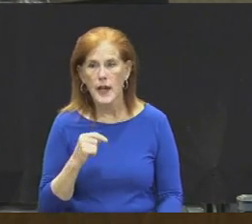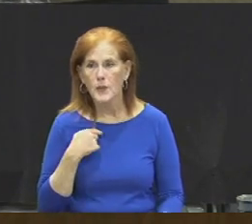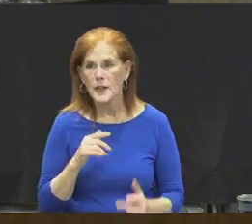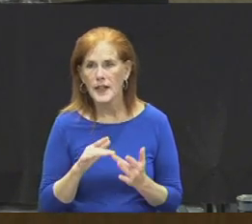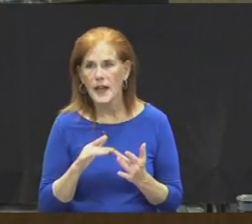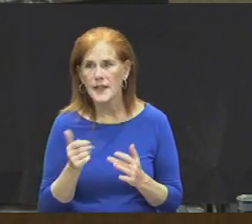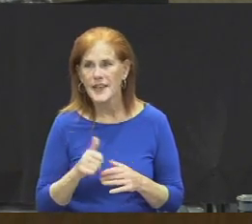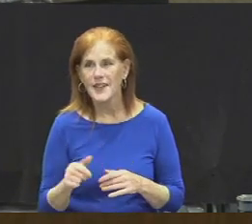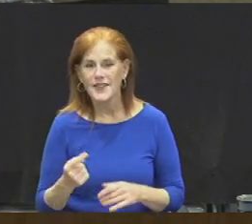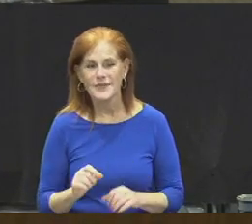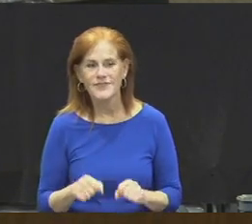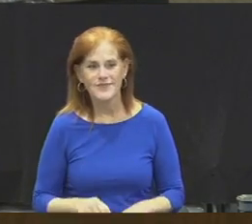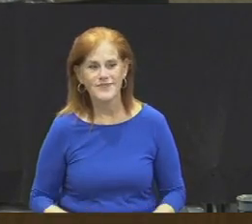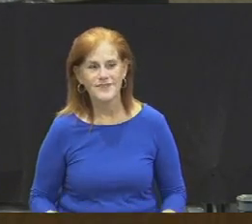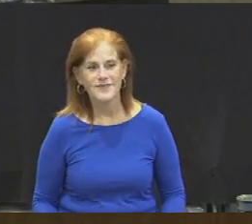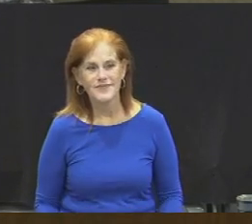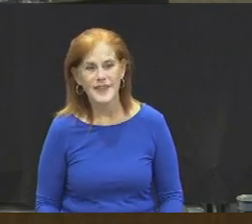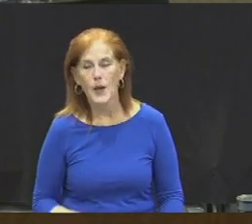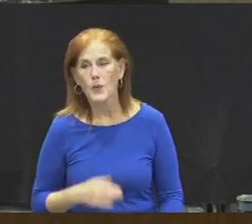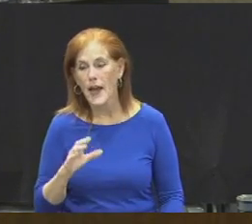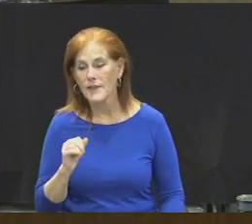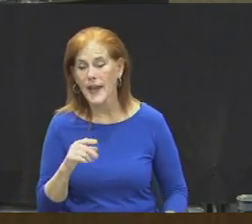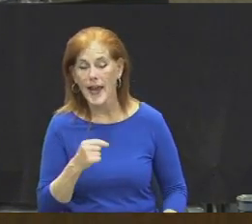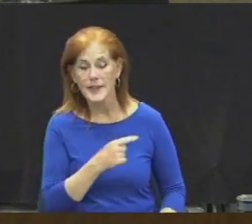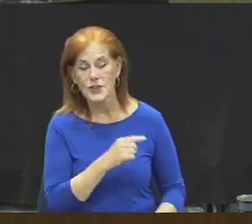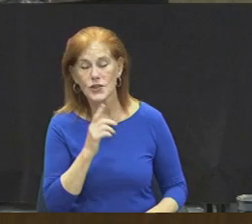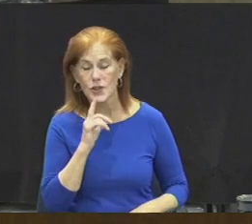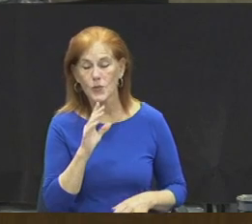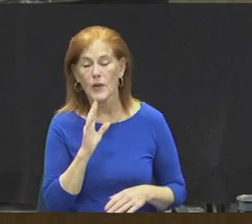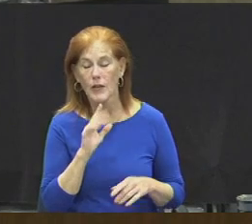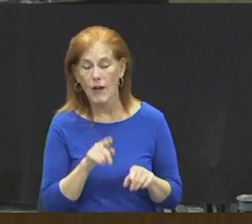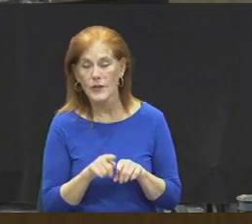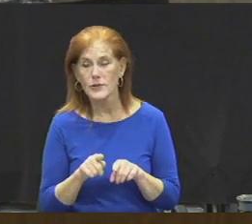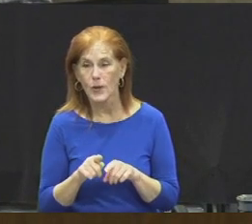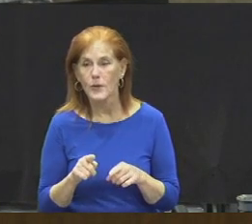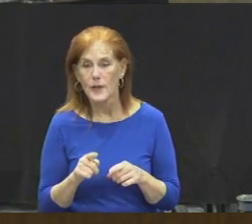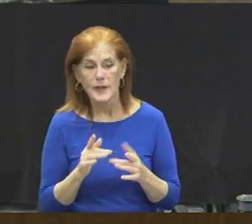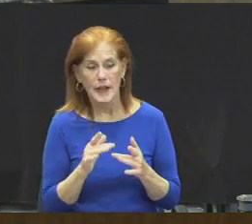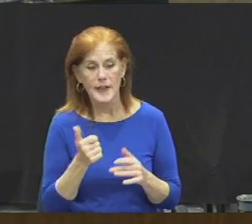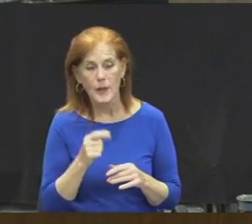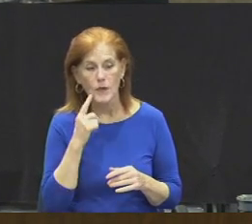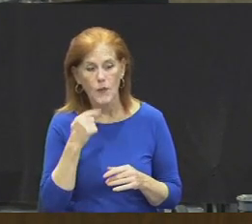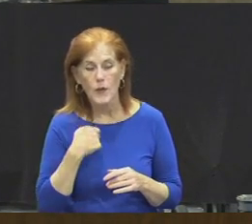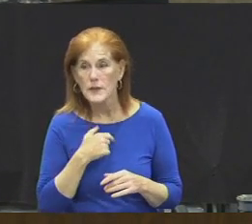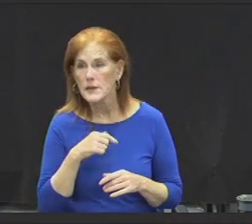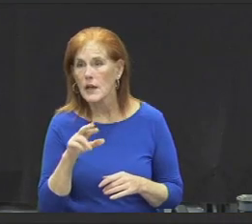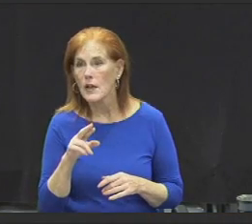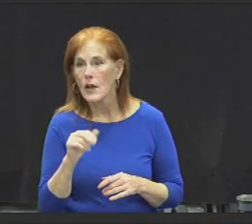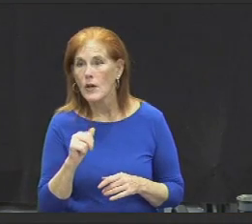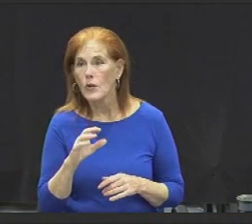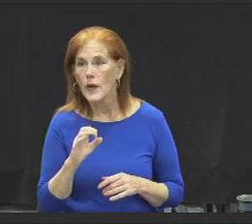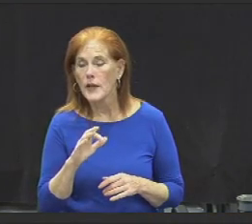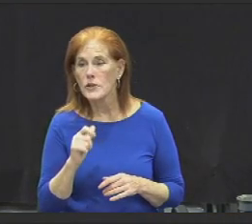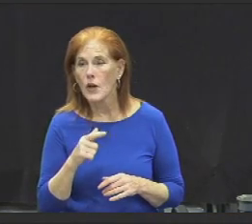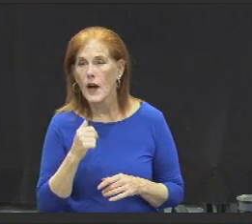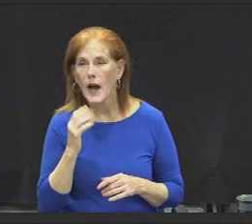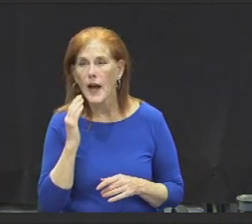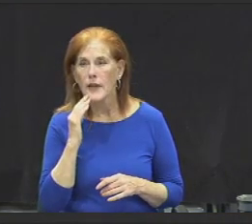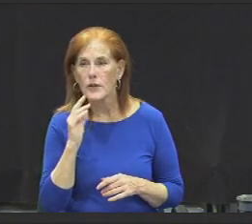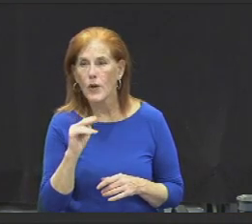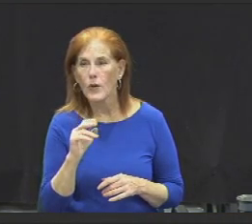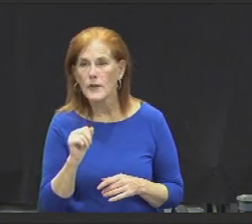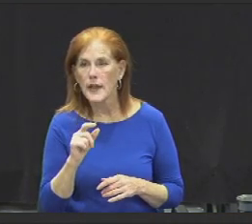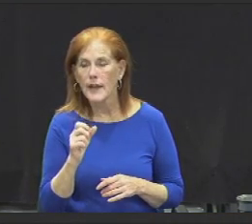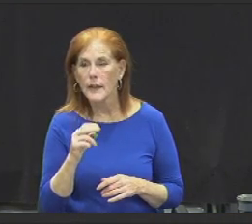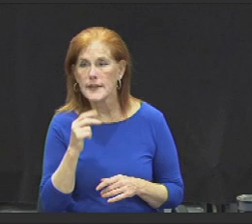anybody. Go ahead. Anyway, were you going to say something, Rachel? I'm sorry. I know that Nathan said he has to go